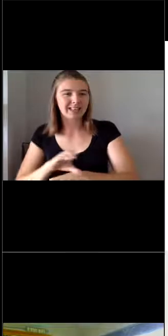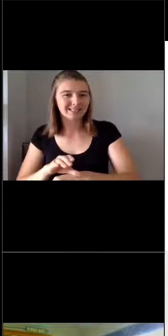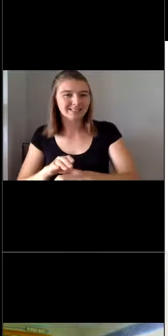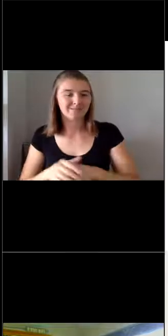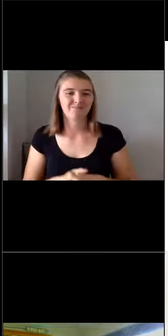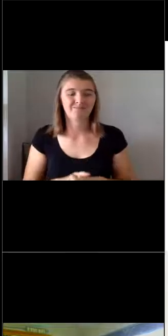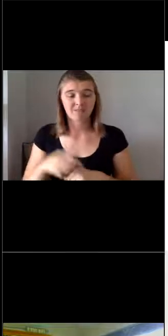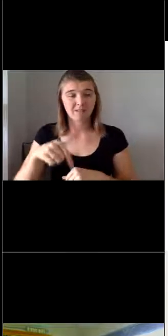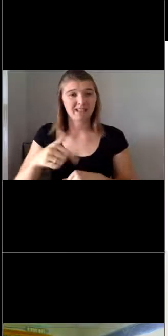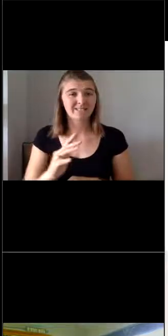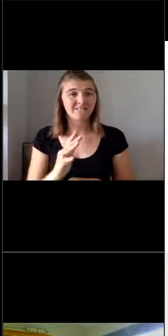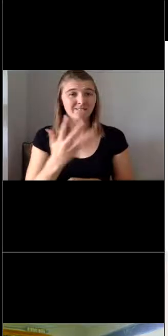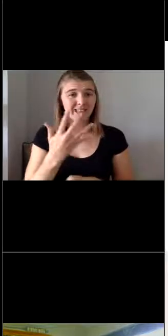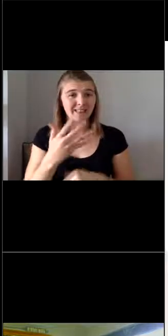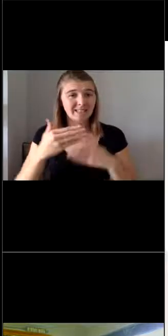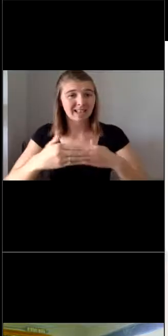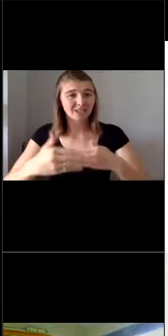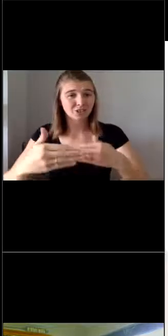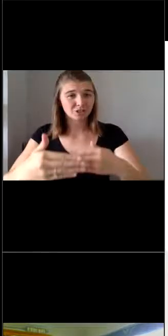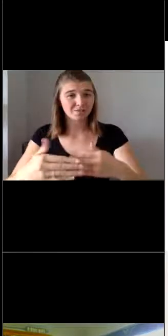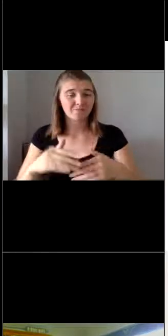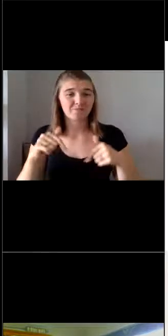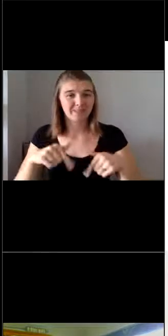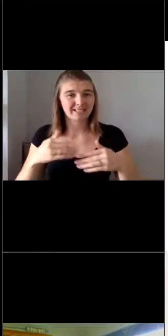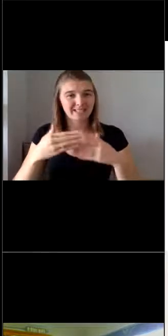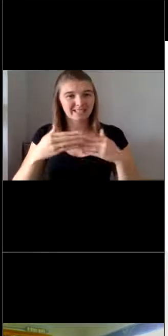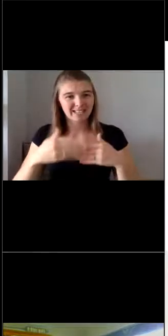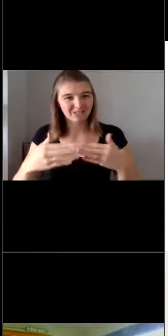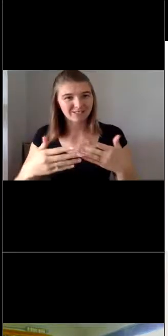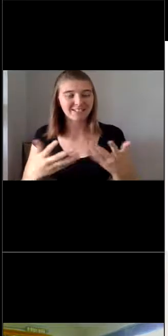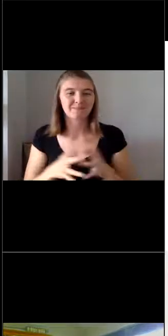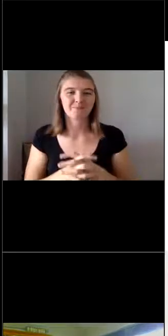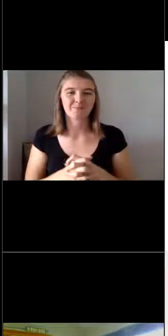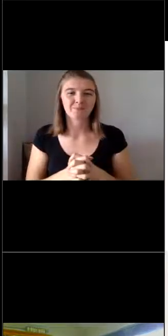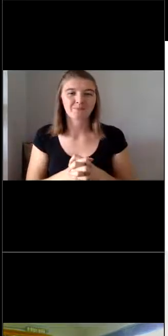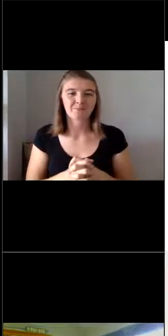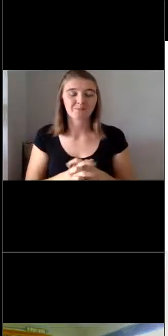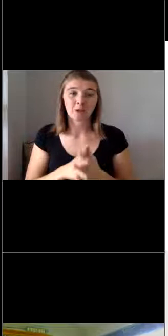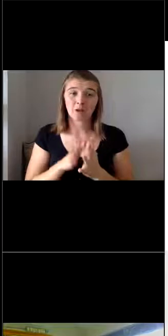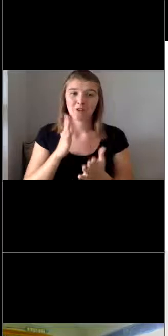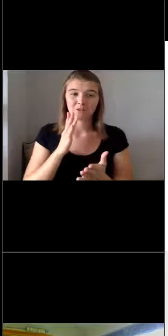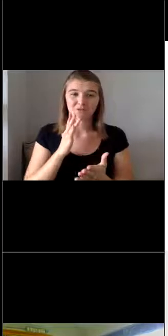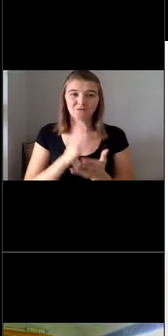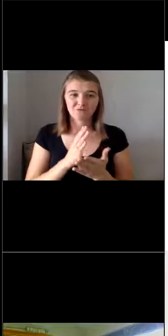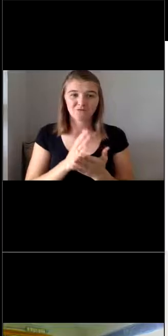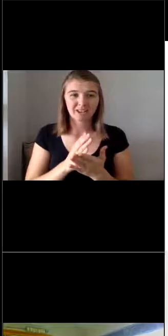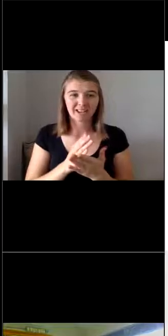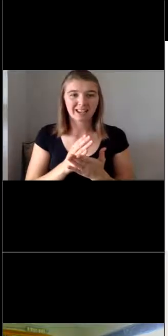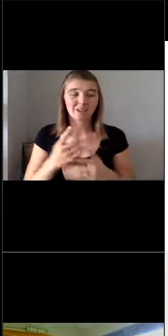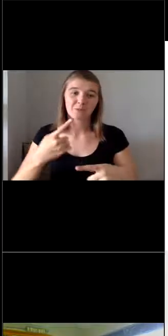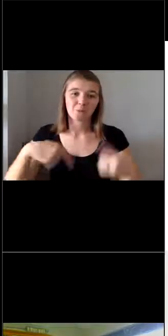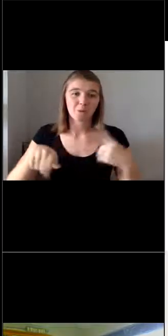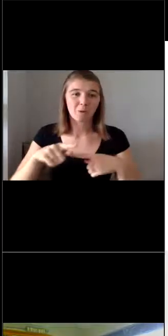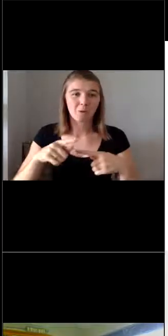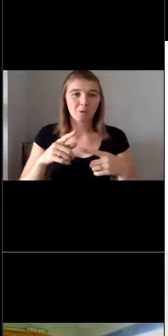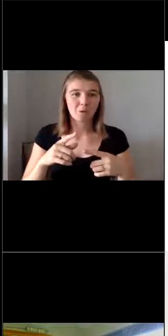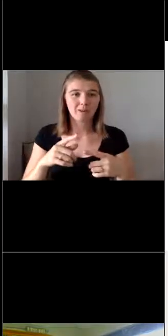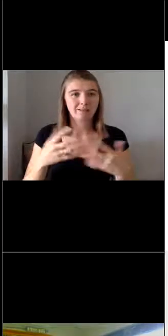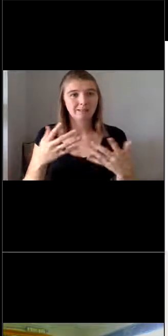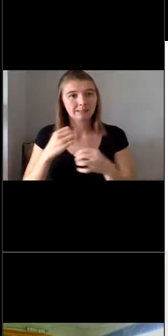Culture series. As it will been very difficult to escape your notice, we are, as they say, doomed to live